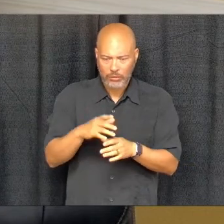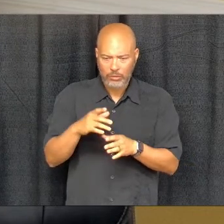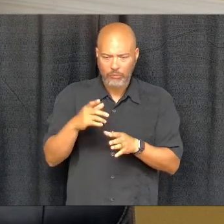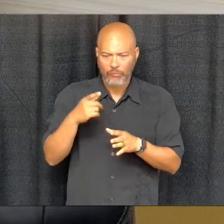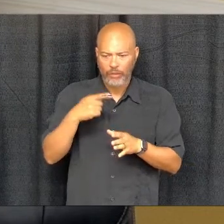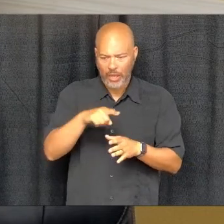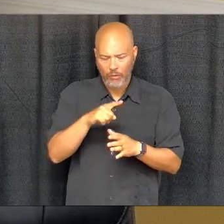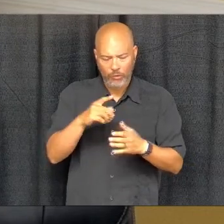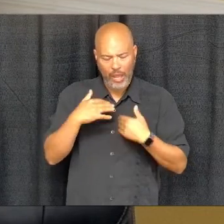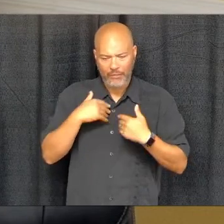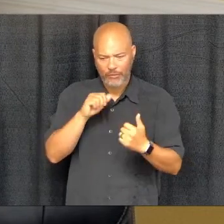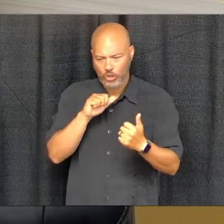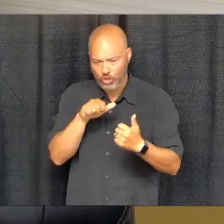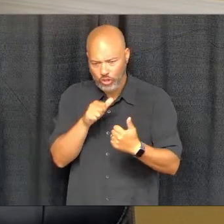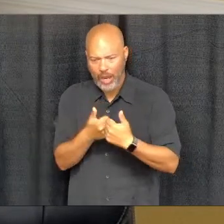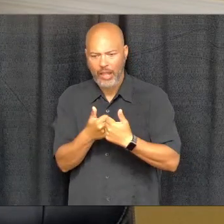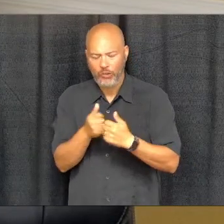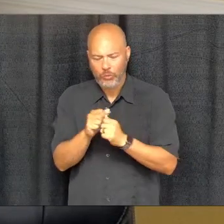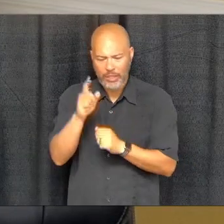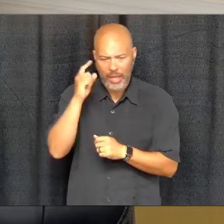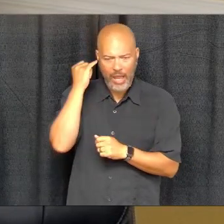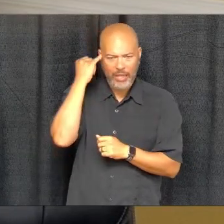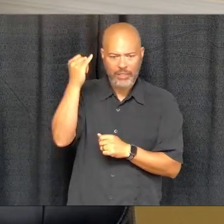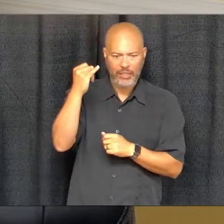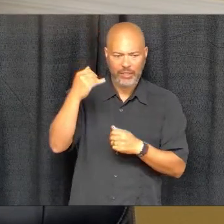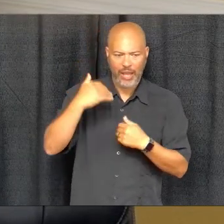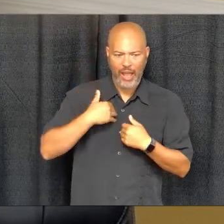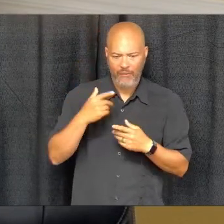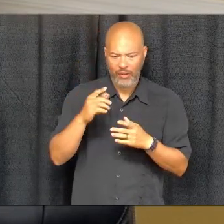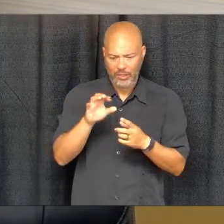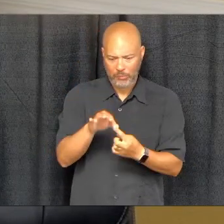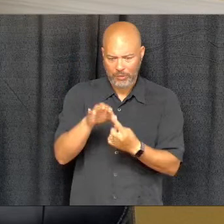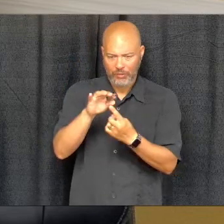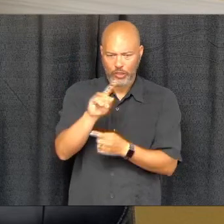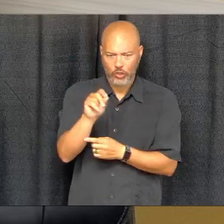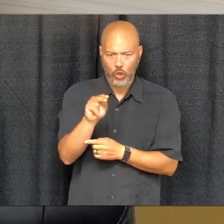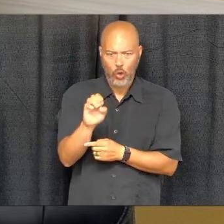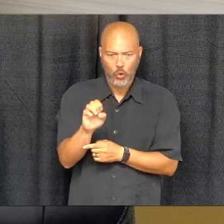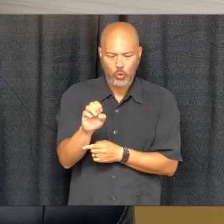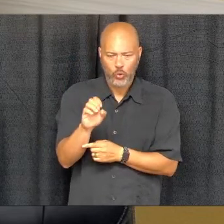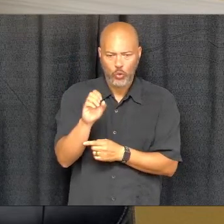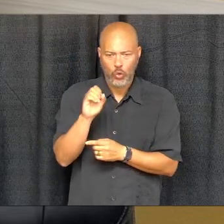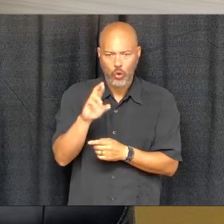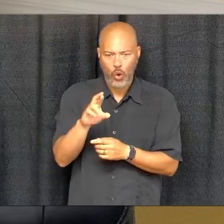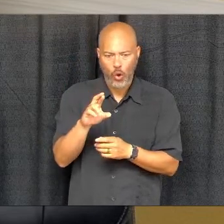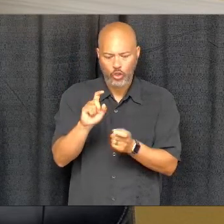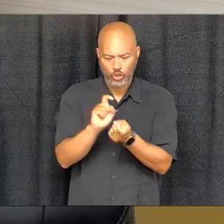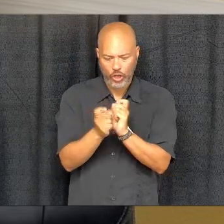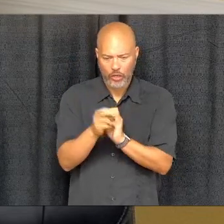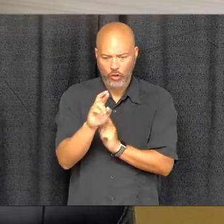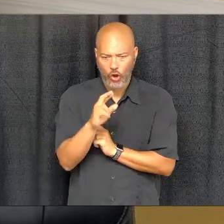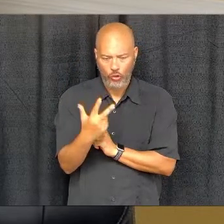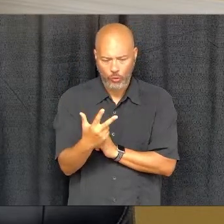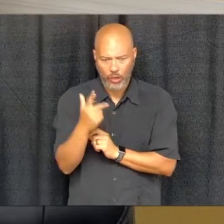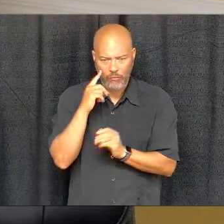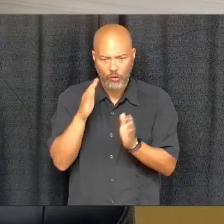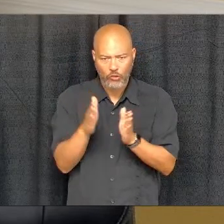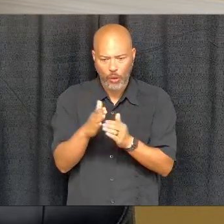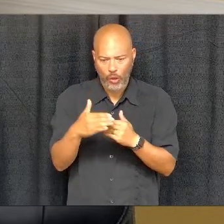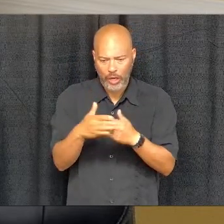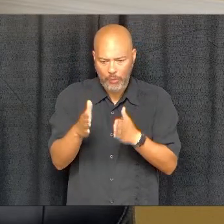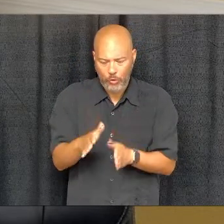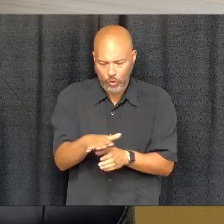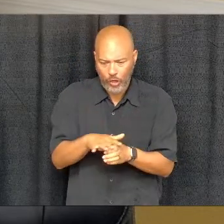challenged with the idea to create a zone or revise the R3 zone for the small neighborhood to